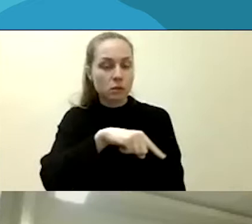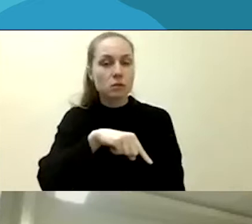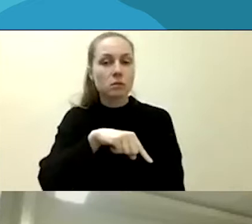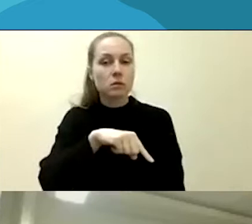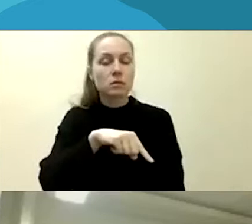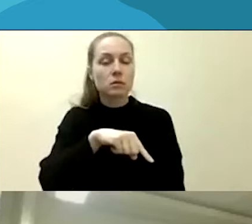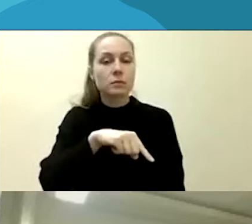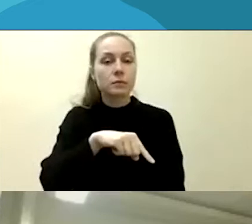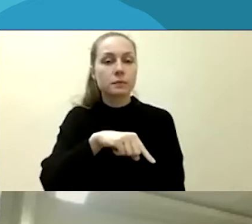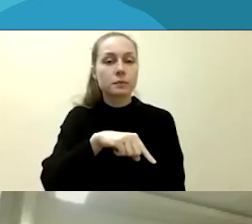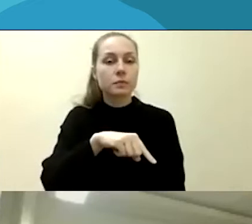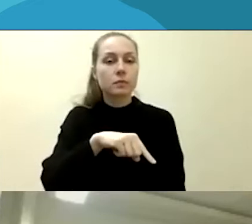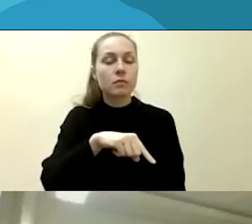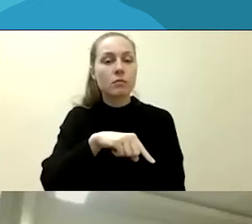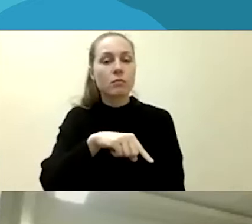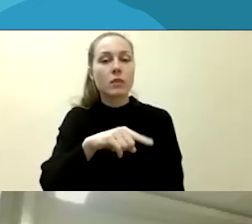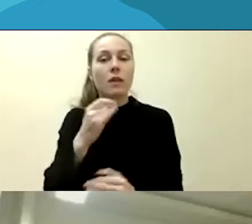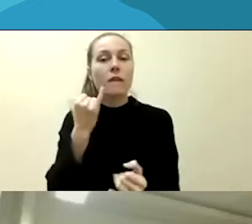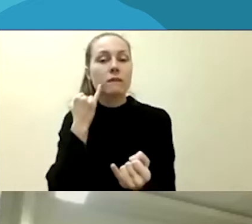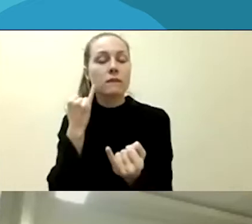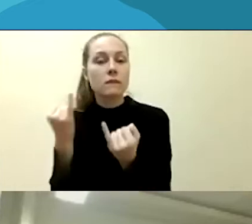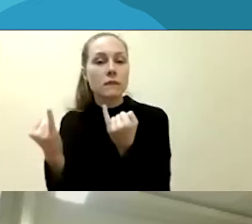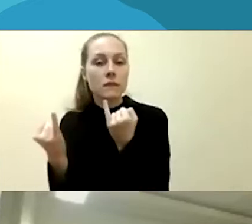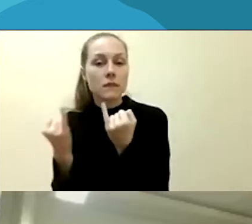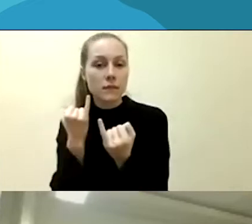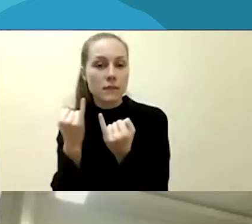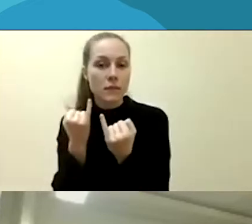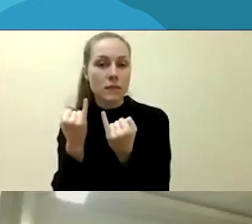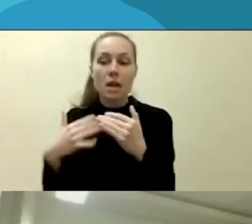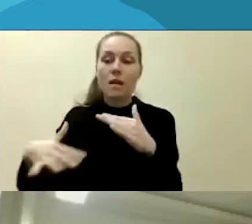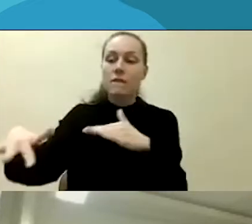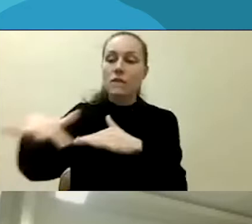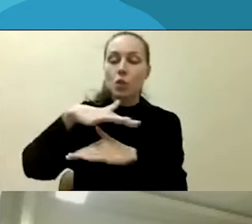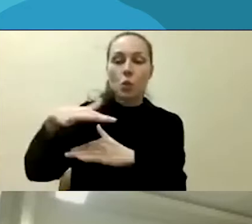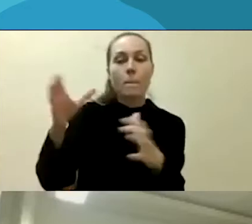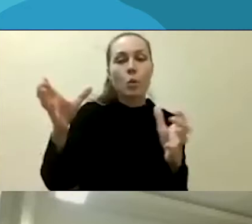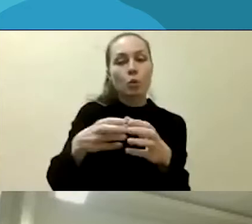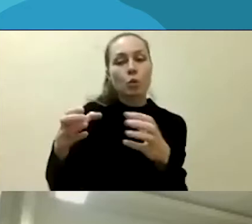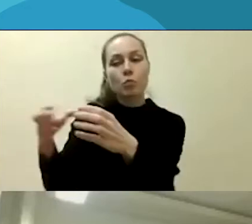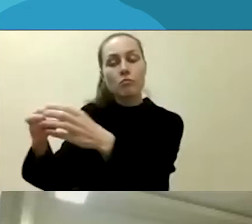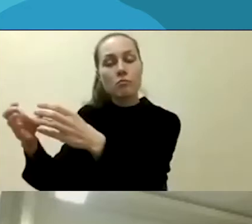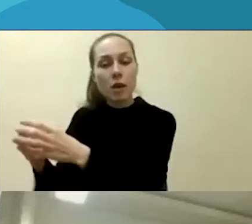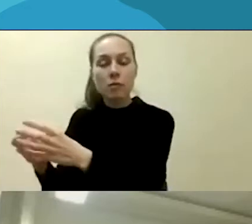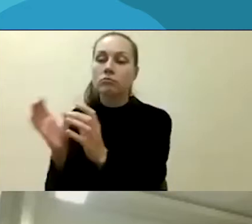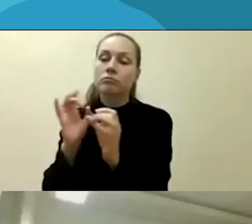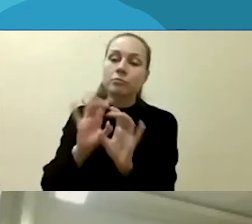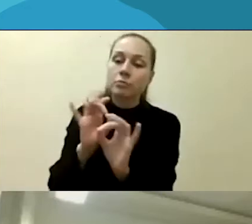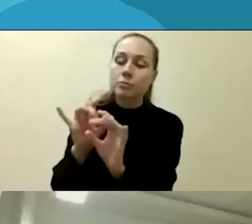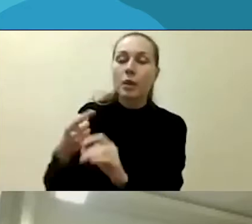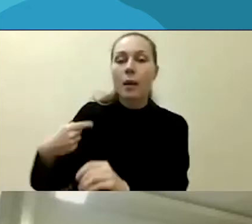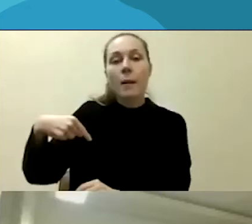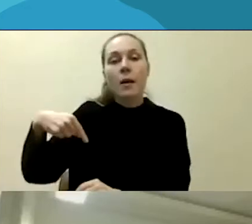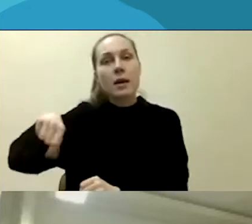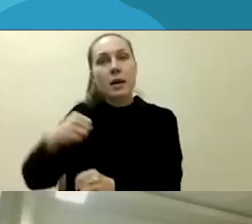so we could prosecute this and we could go to court and win in the court also. And